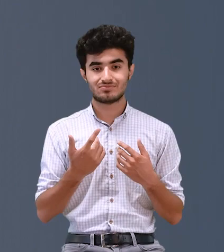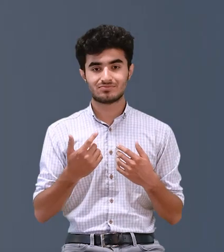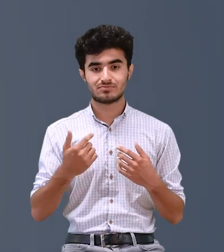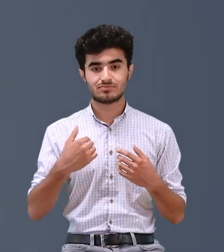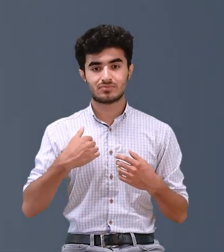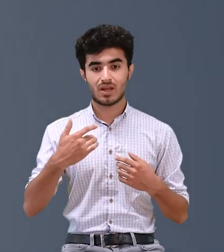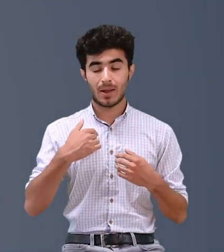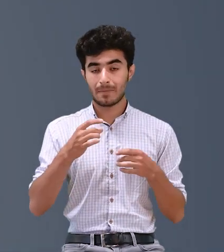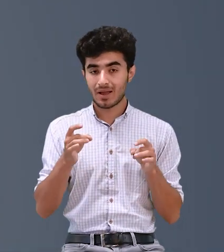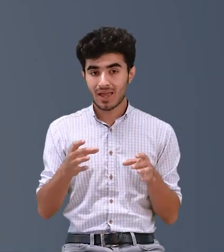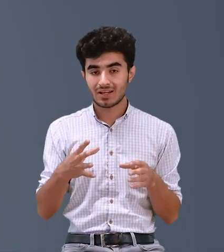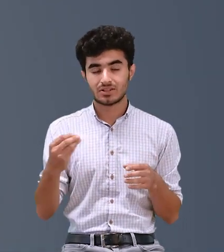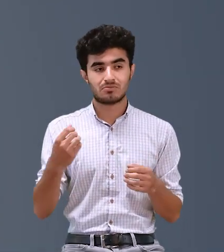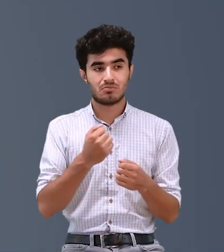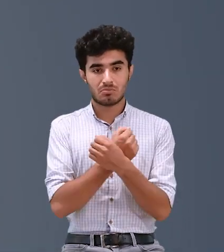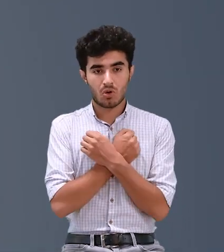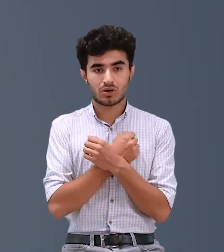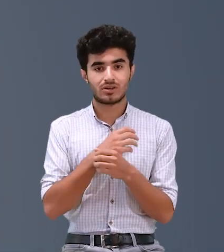my experience,